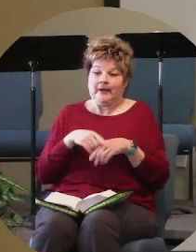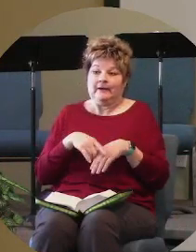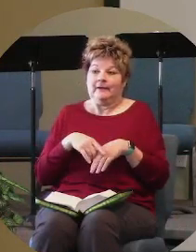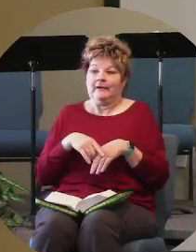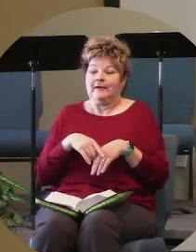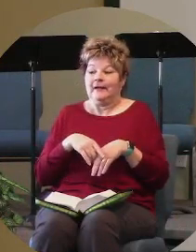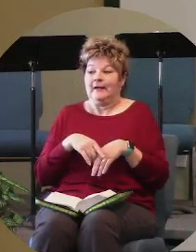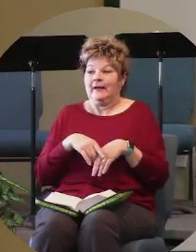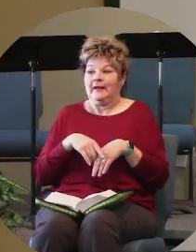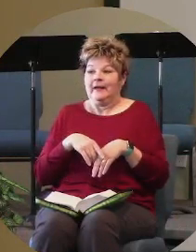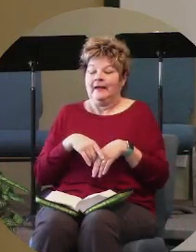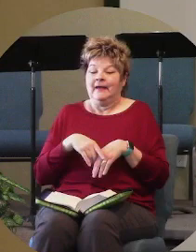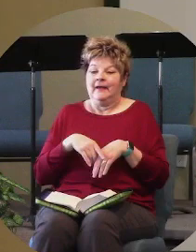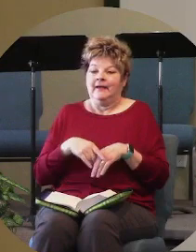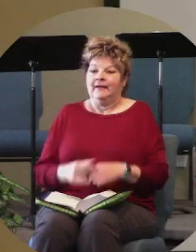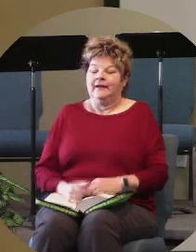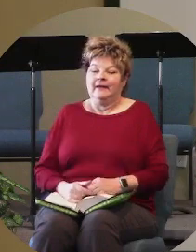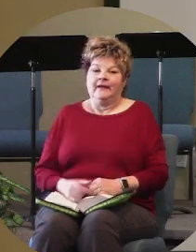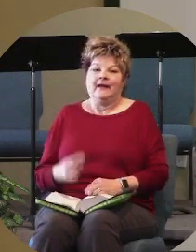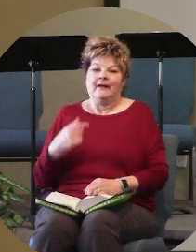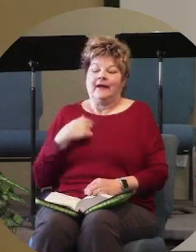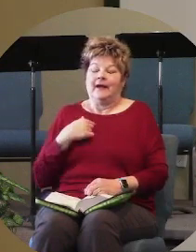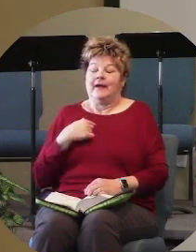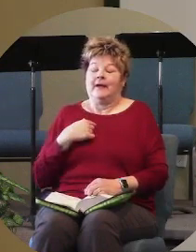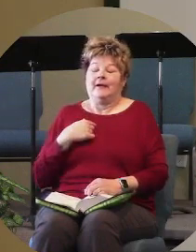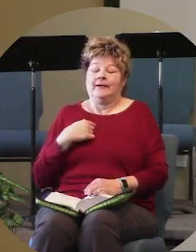know, I was so